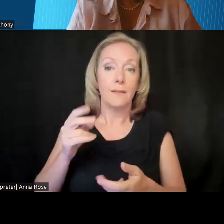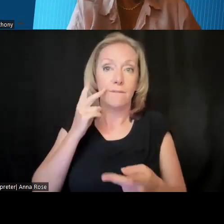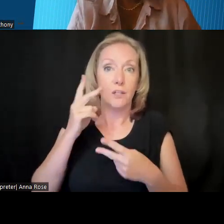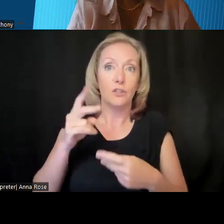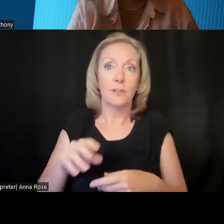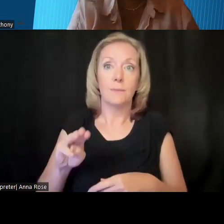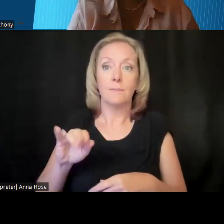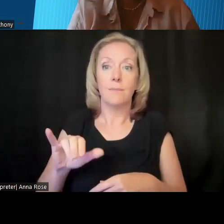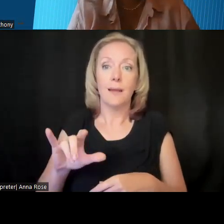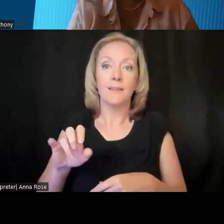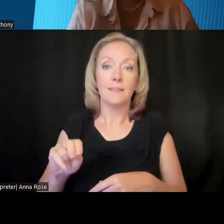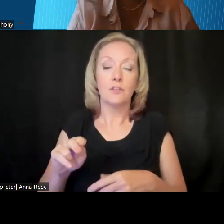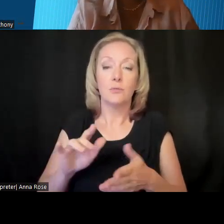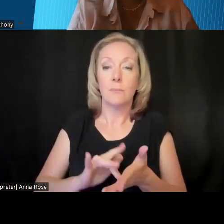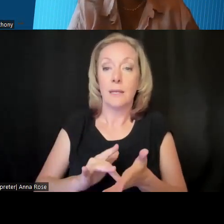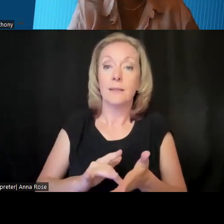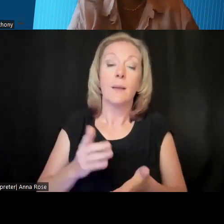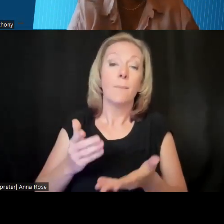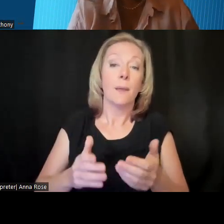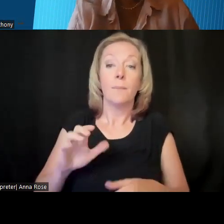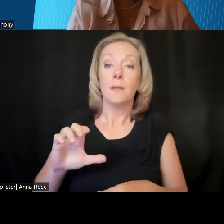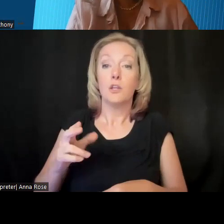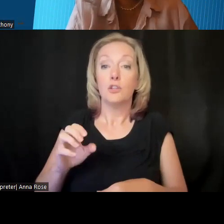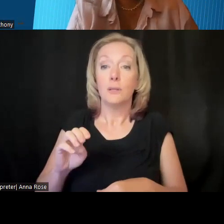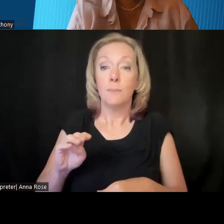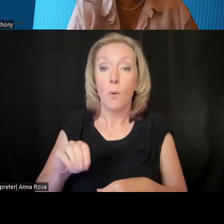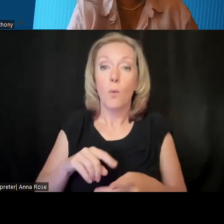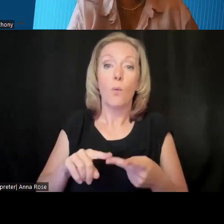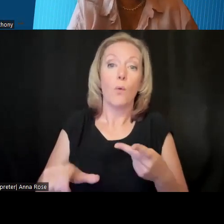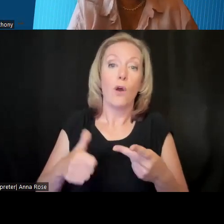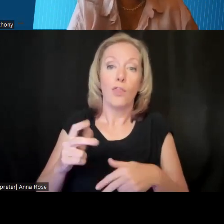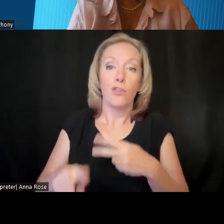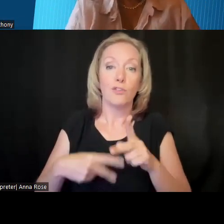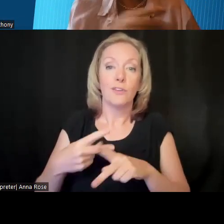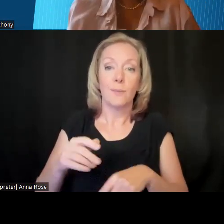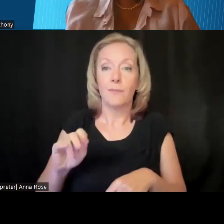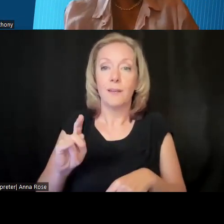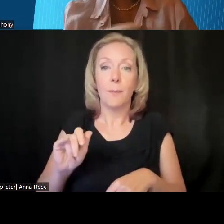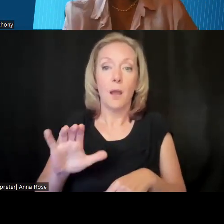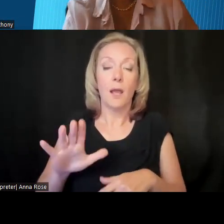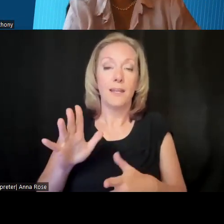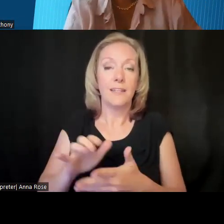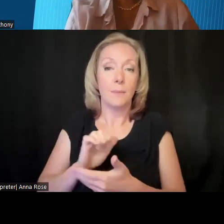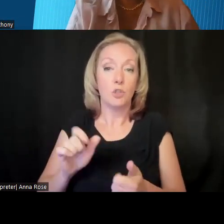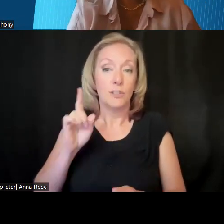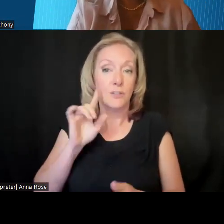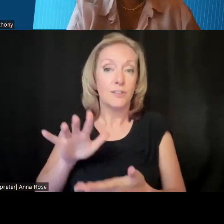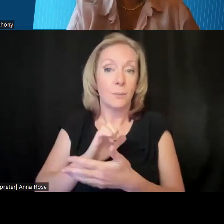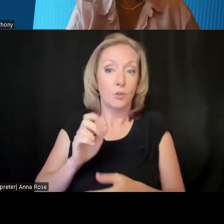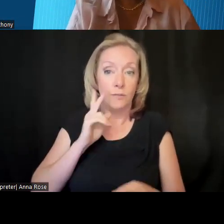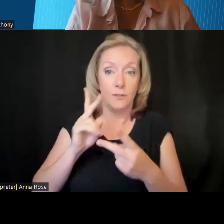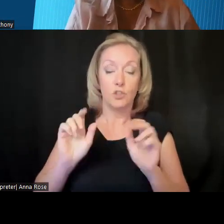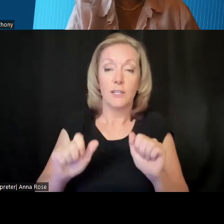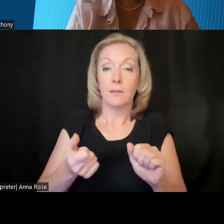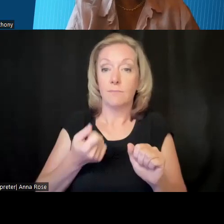worried about kids, maybe a kid who's had chemotherapy or another type of antibiotic. And you'll see a slide a little